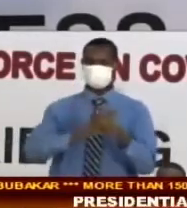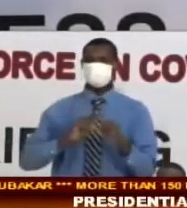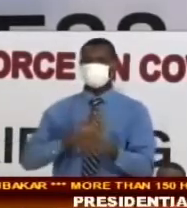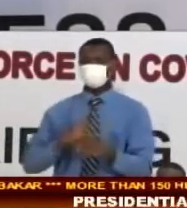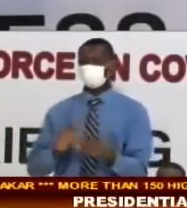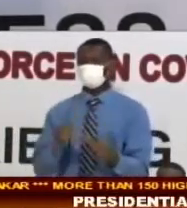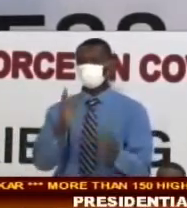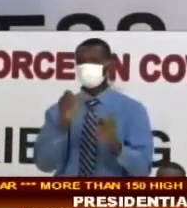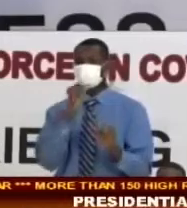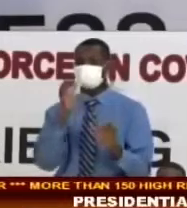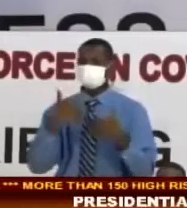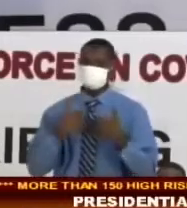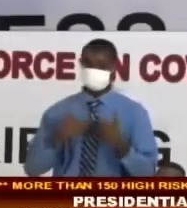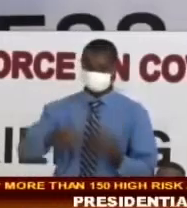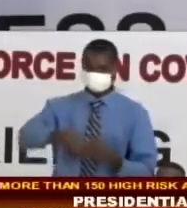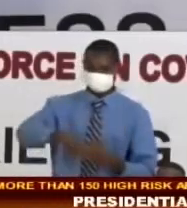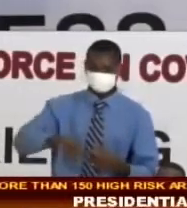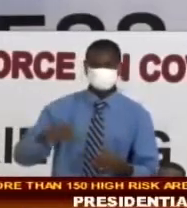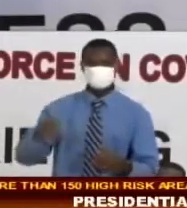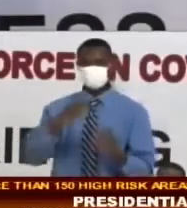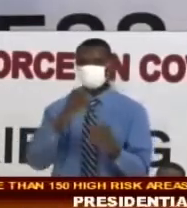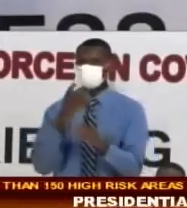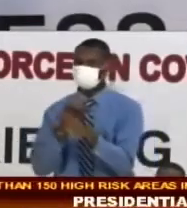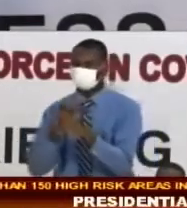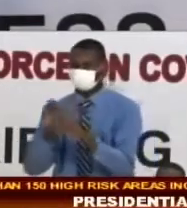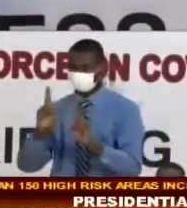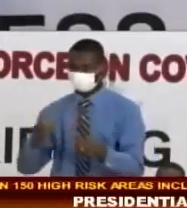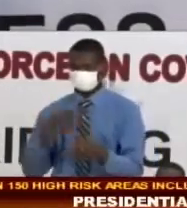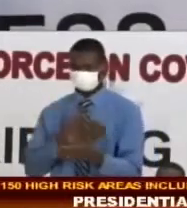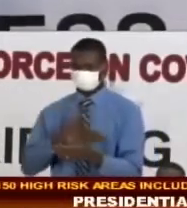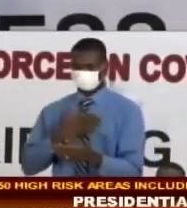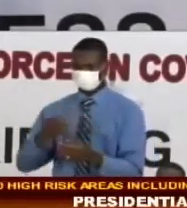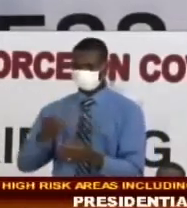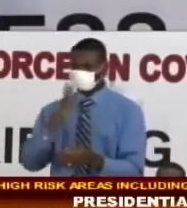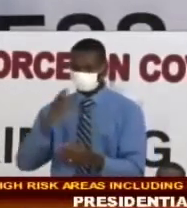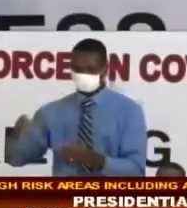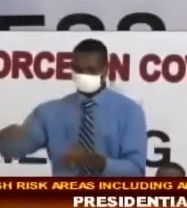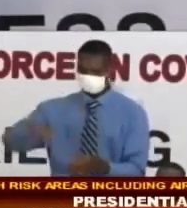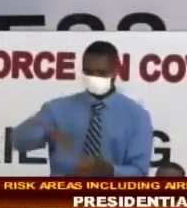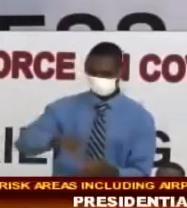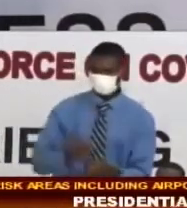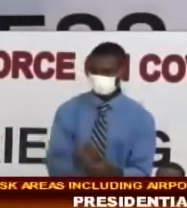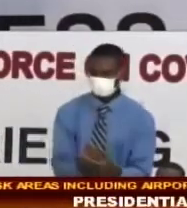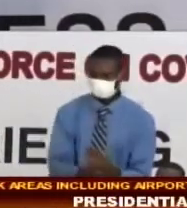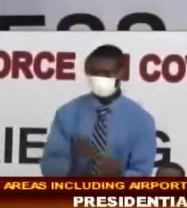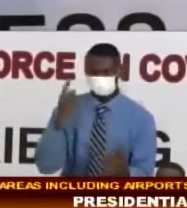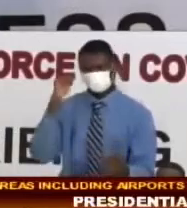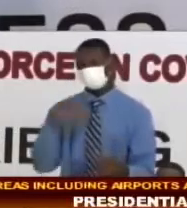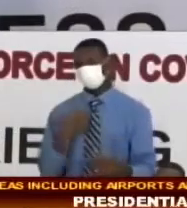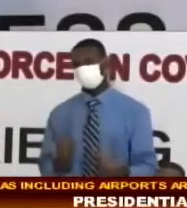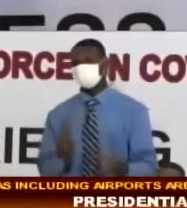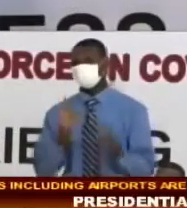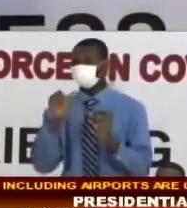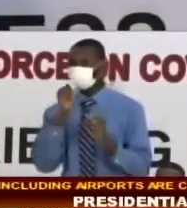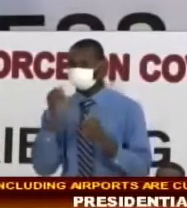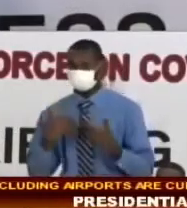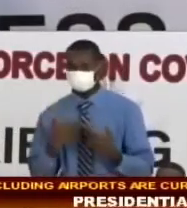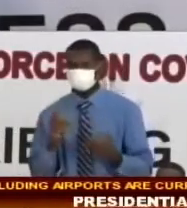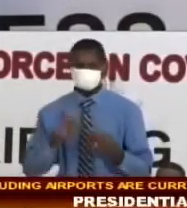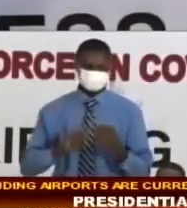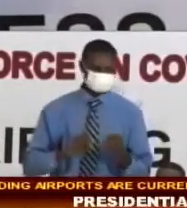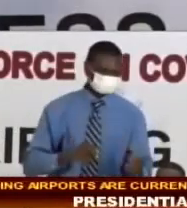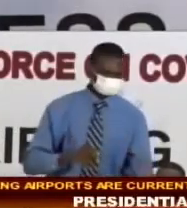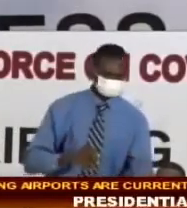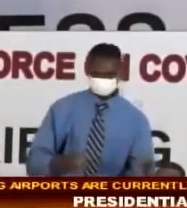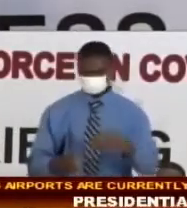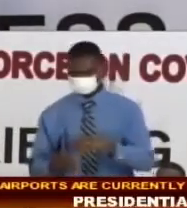water, or then you can have somebody pour the water for you to wash. Where you don't have someone to help you do that, have the container, use your wrist, and